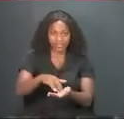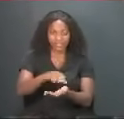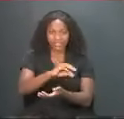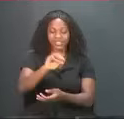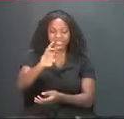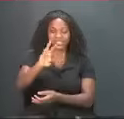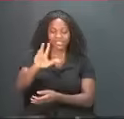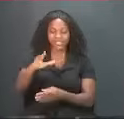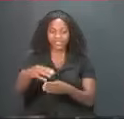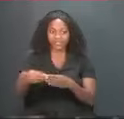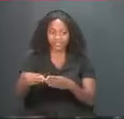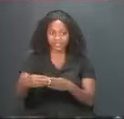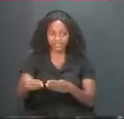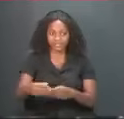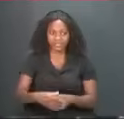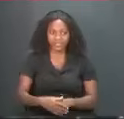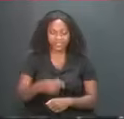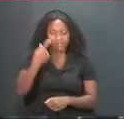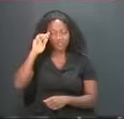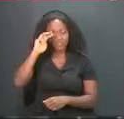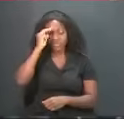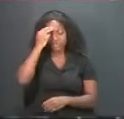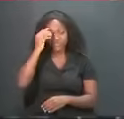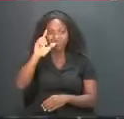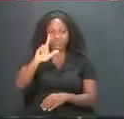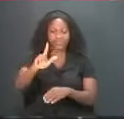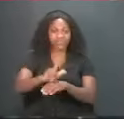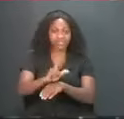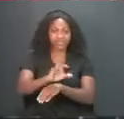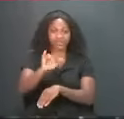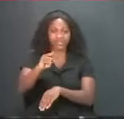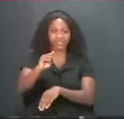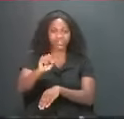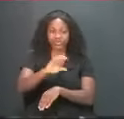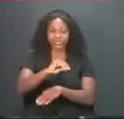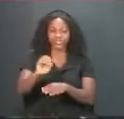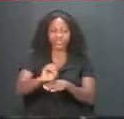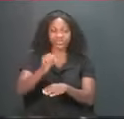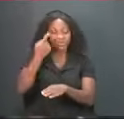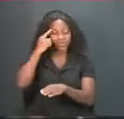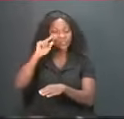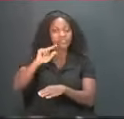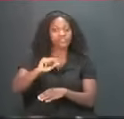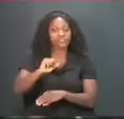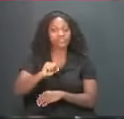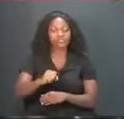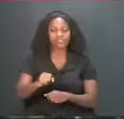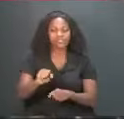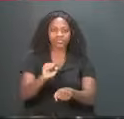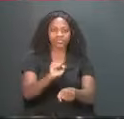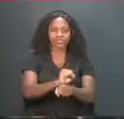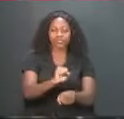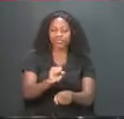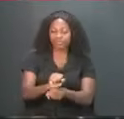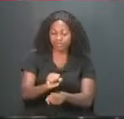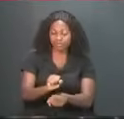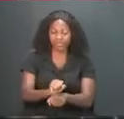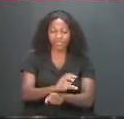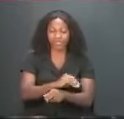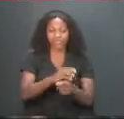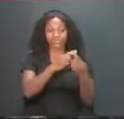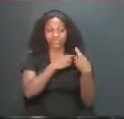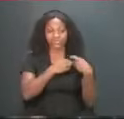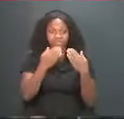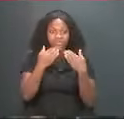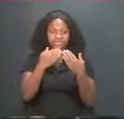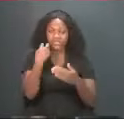142,307,063 Ghana cedis for the Ministry of Labor, Jobs and Employment for the discharge of each mandate. I thank